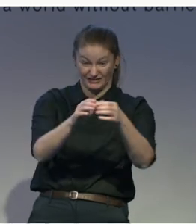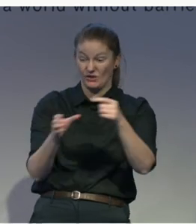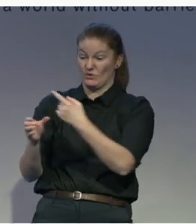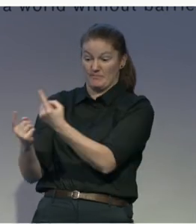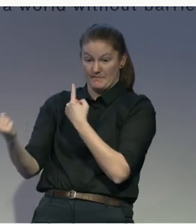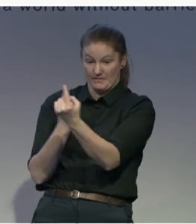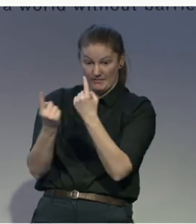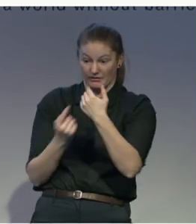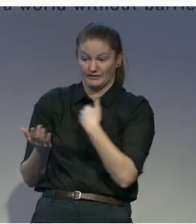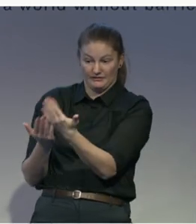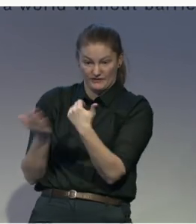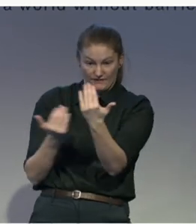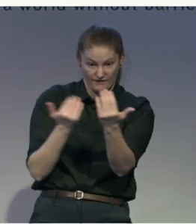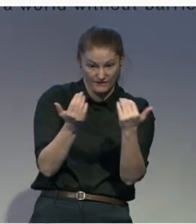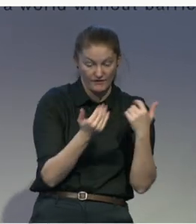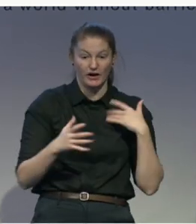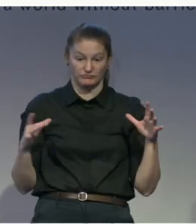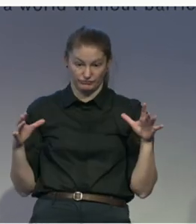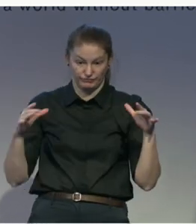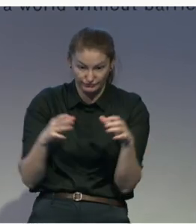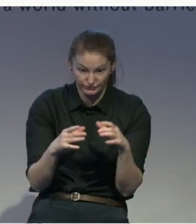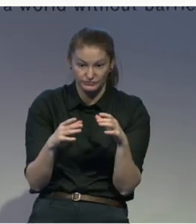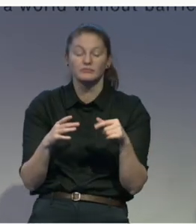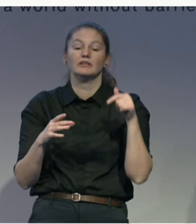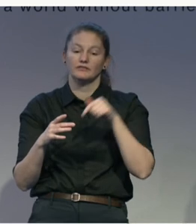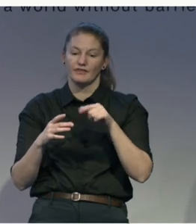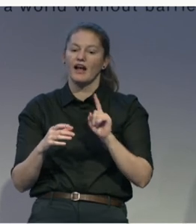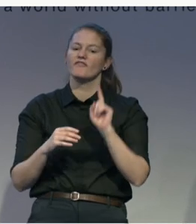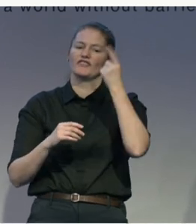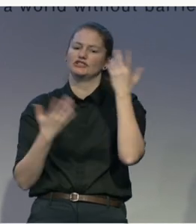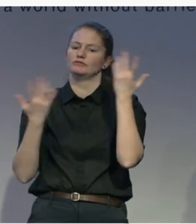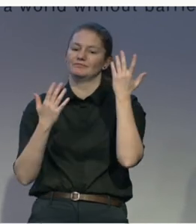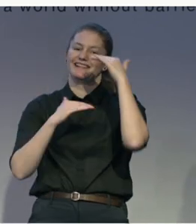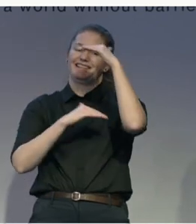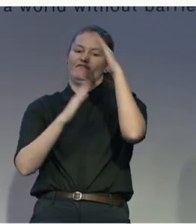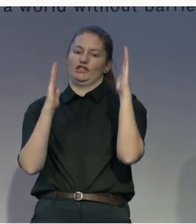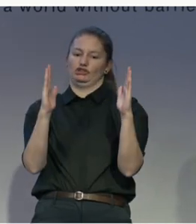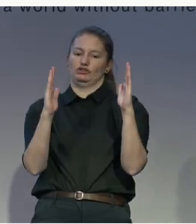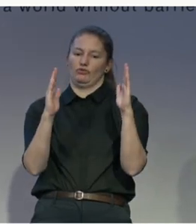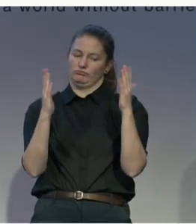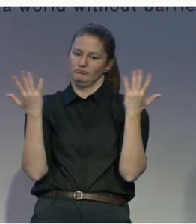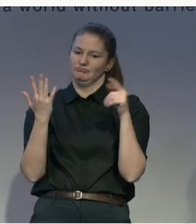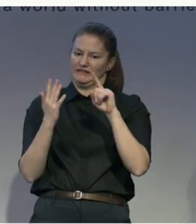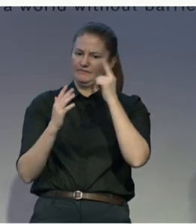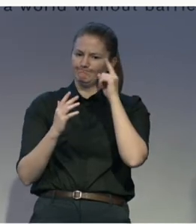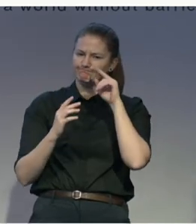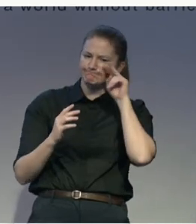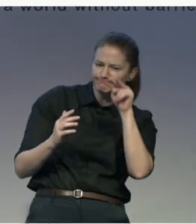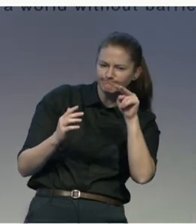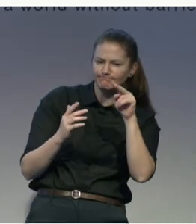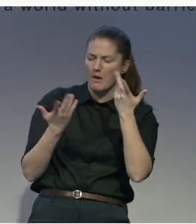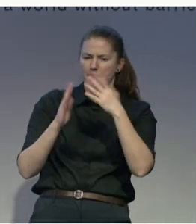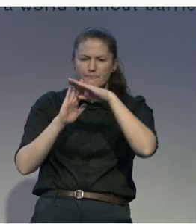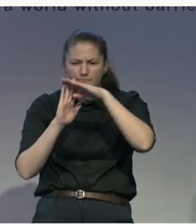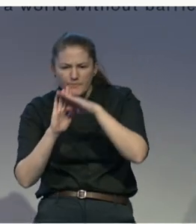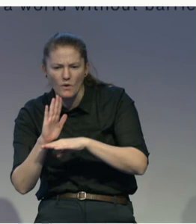how it's defined, we utilize primarily the definition that's involved with the Ability One program, which is a program we work on behalf of. So